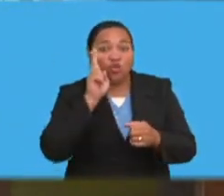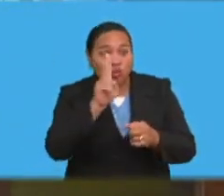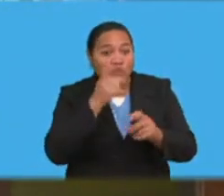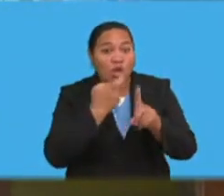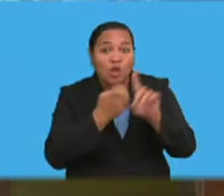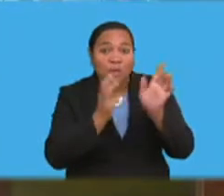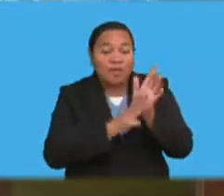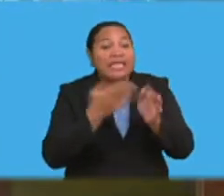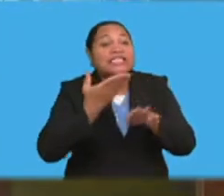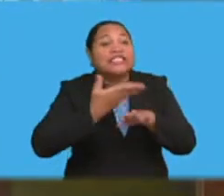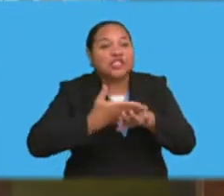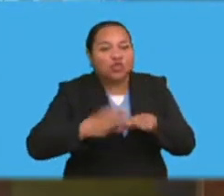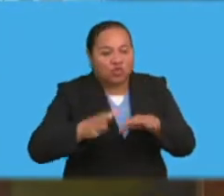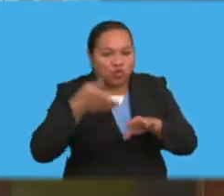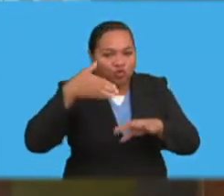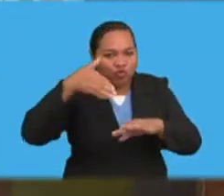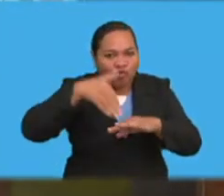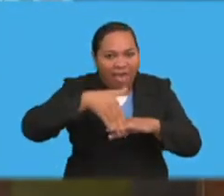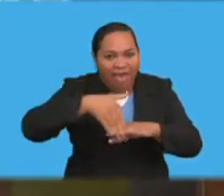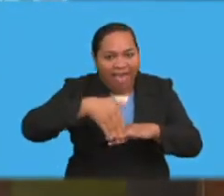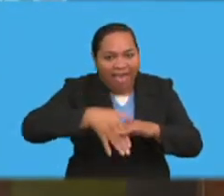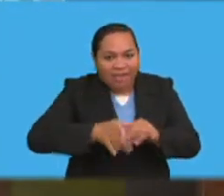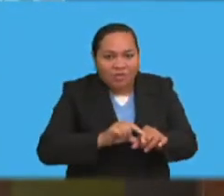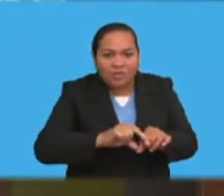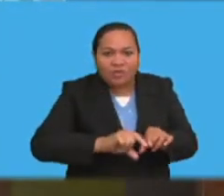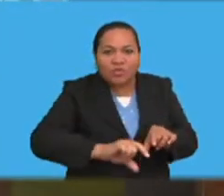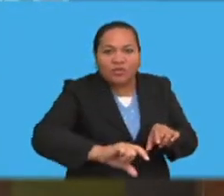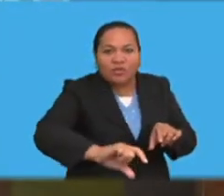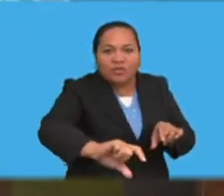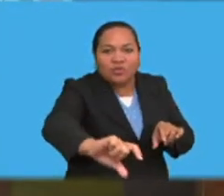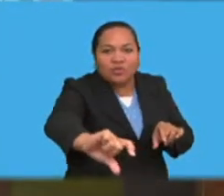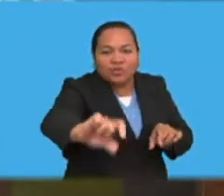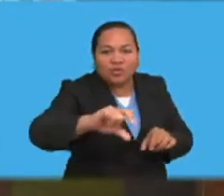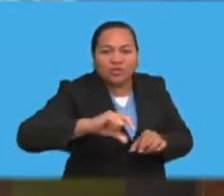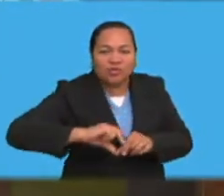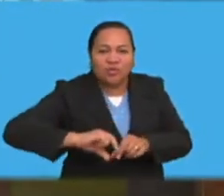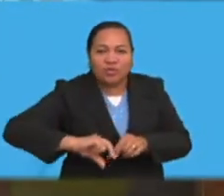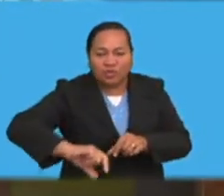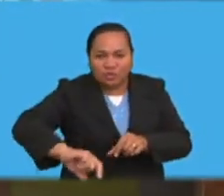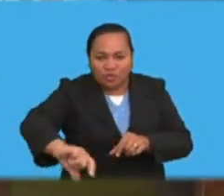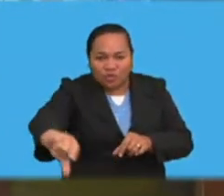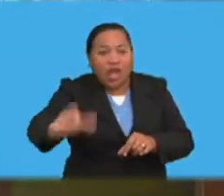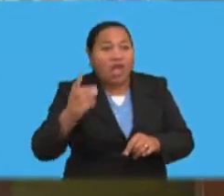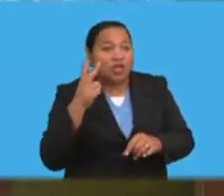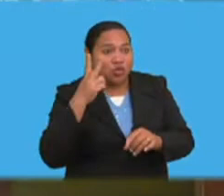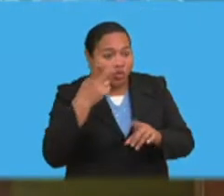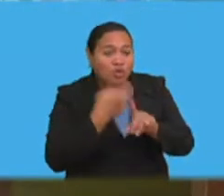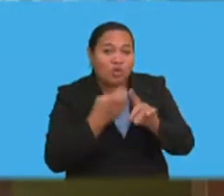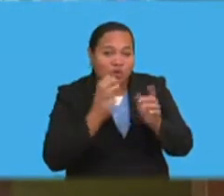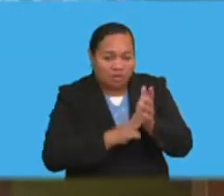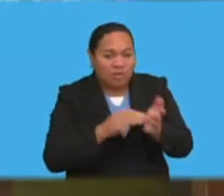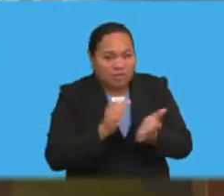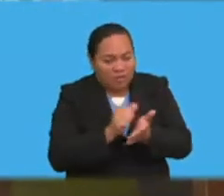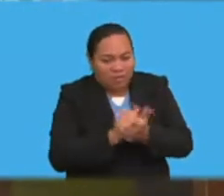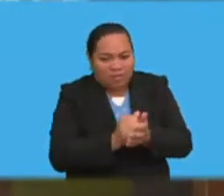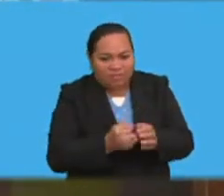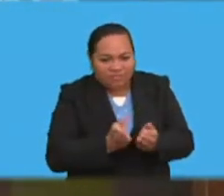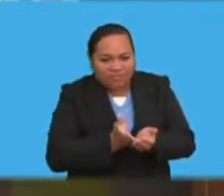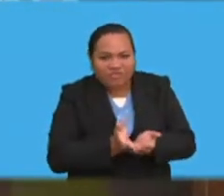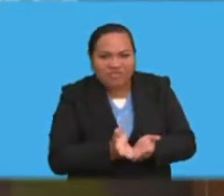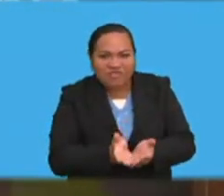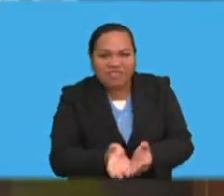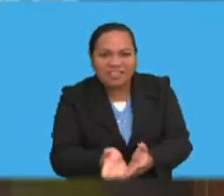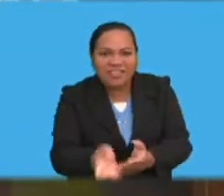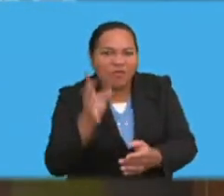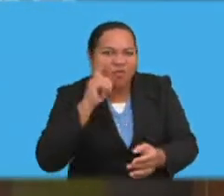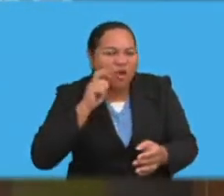2 kilometers of new drain, and 2 kilometers of desilting of creek, Madam Speaker. Thank you. So, Madam Speaker, get